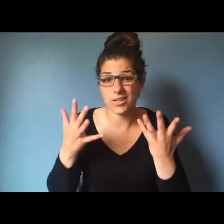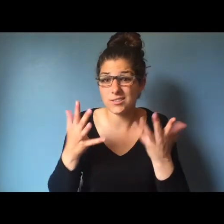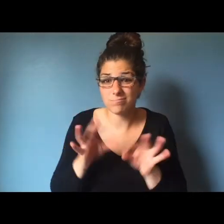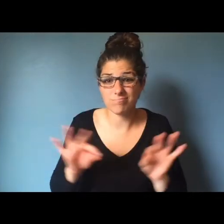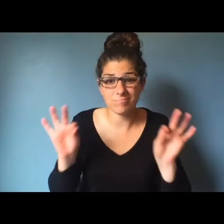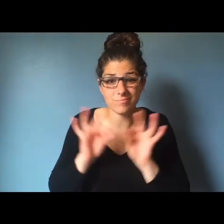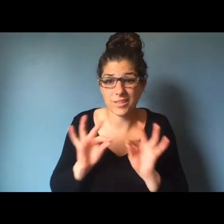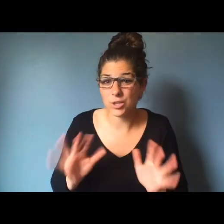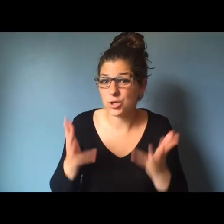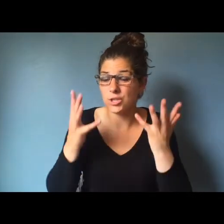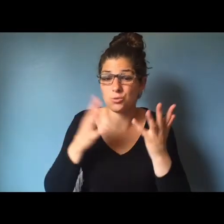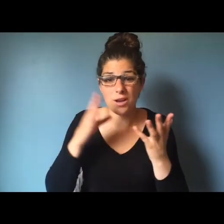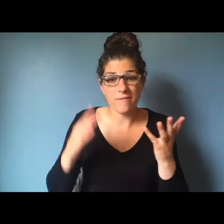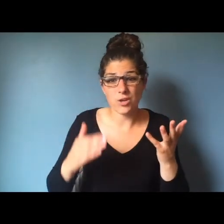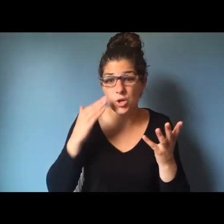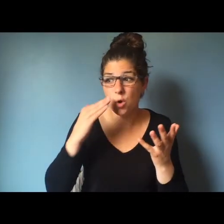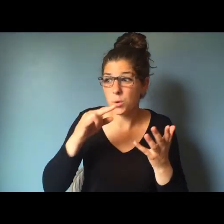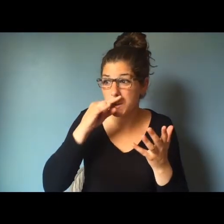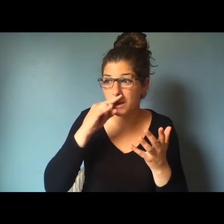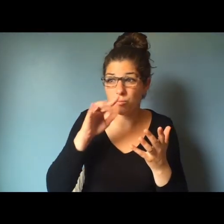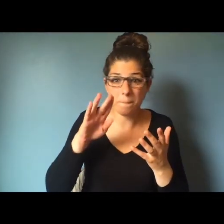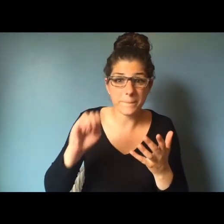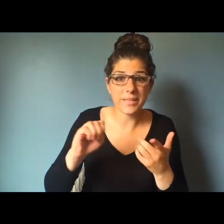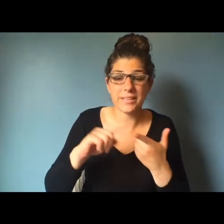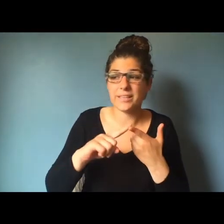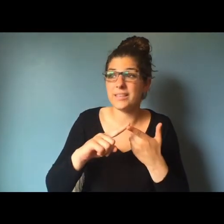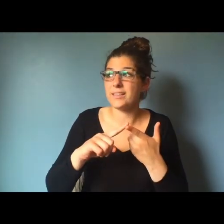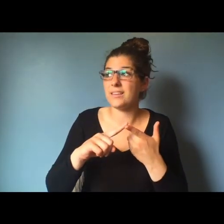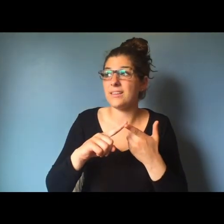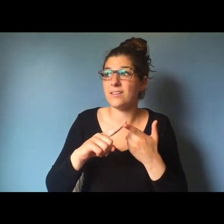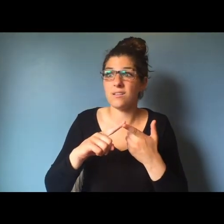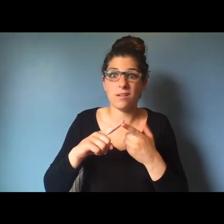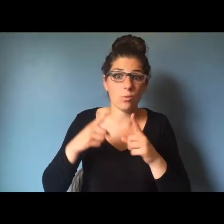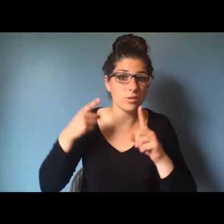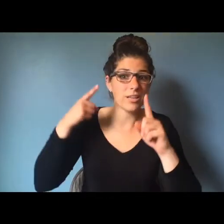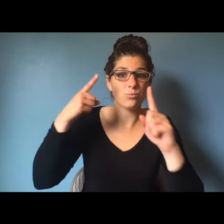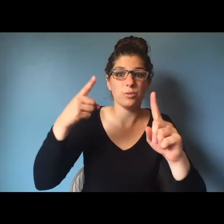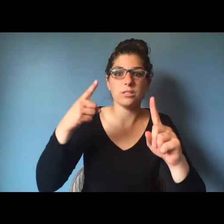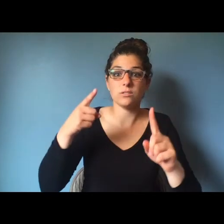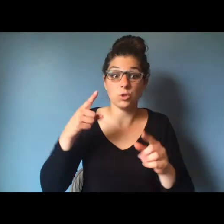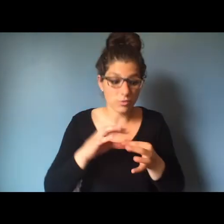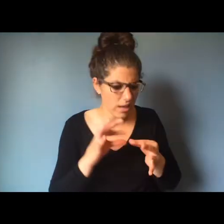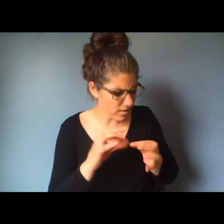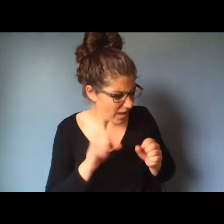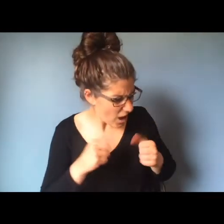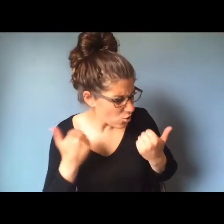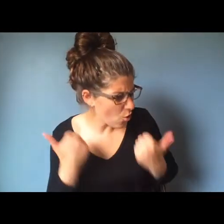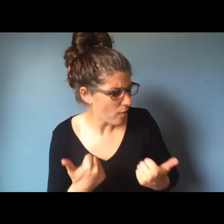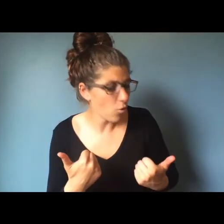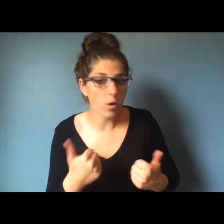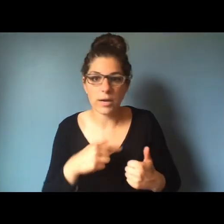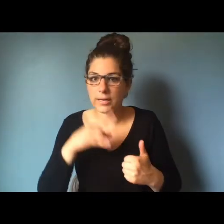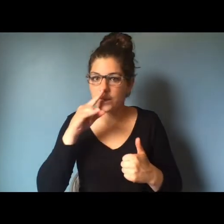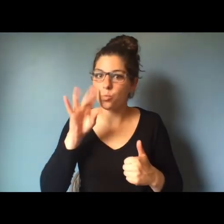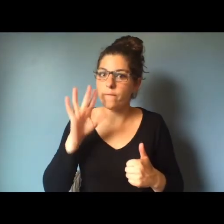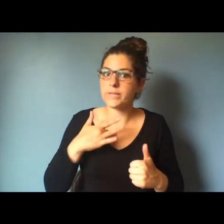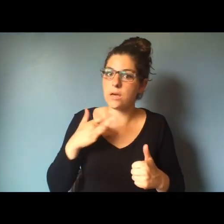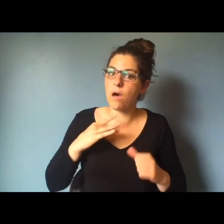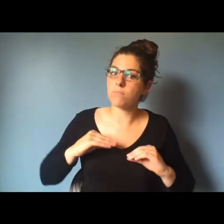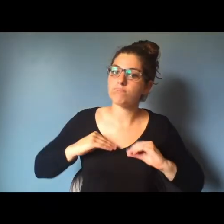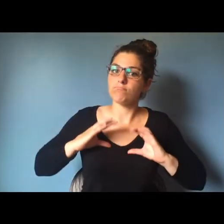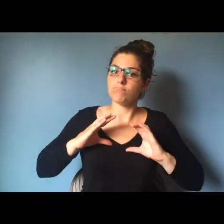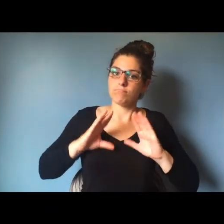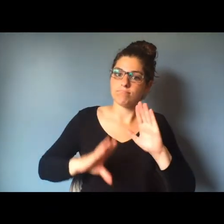never know what your child could be or where they could reach just by hearing you say like, oh yeah, go for it, you know?